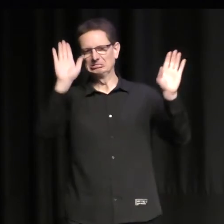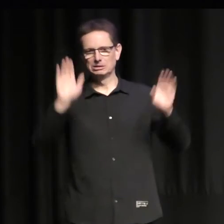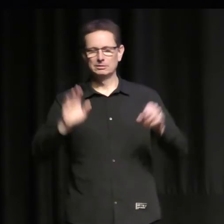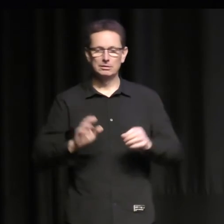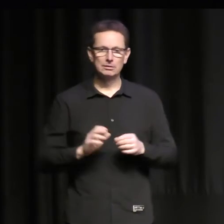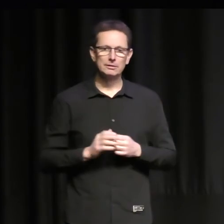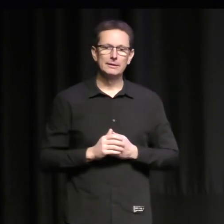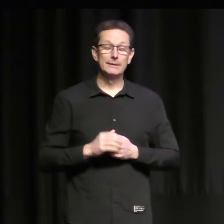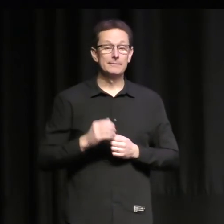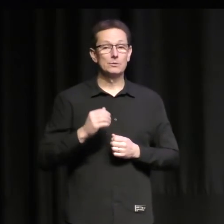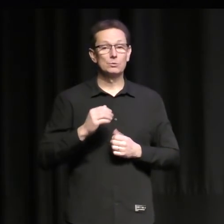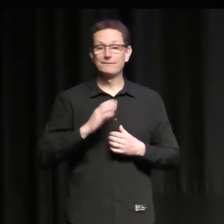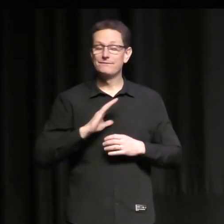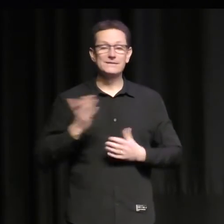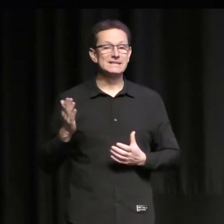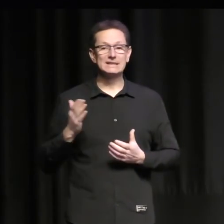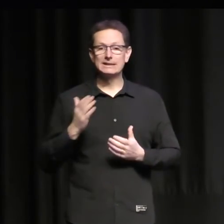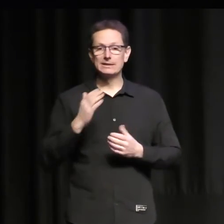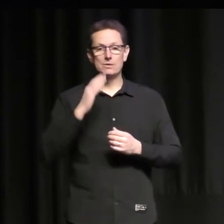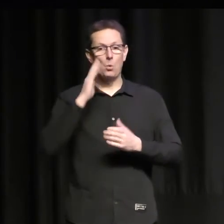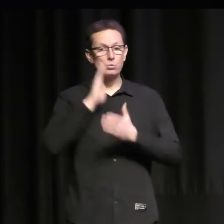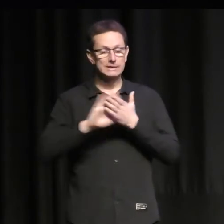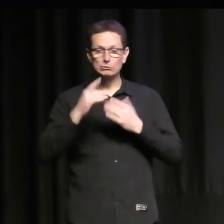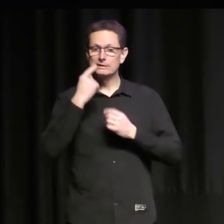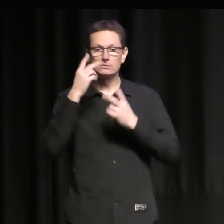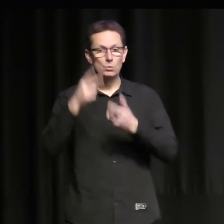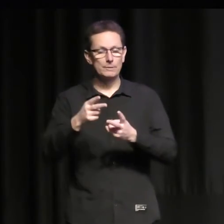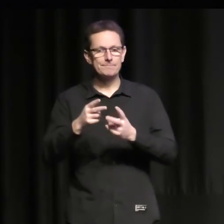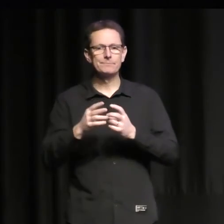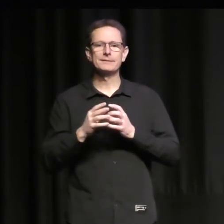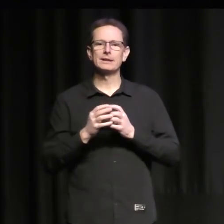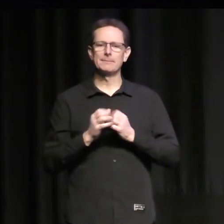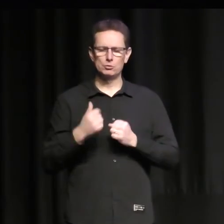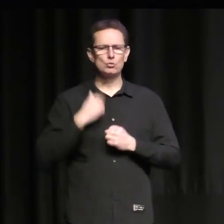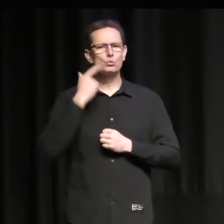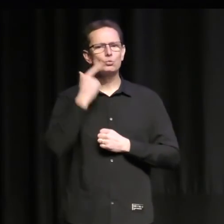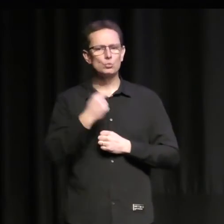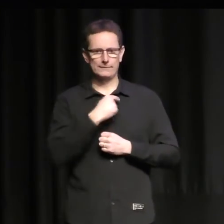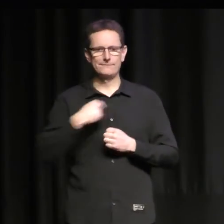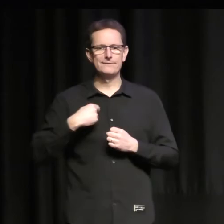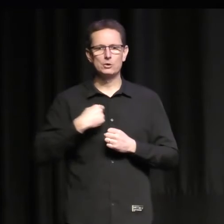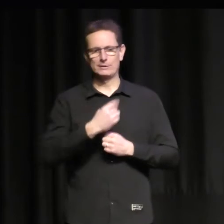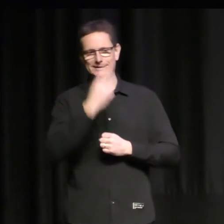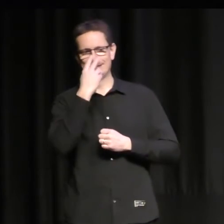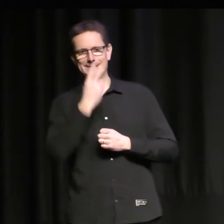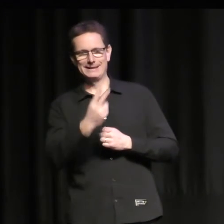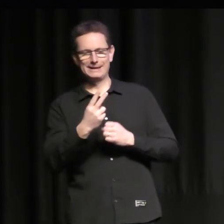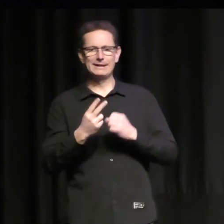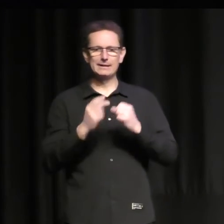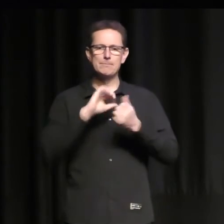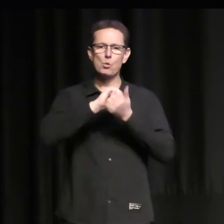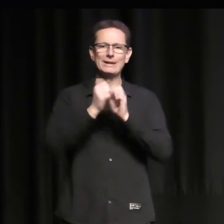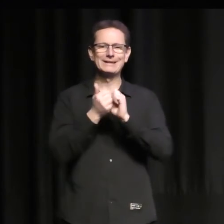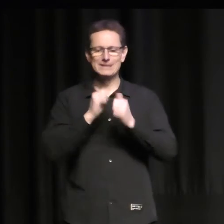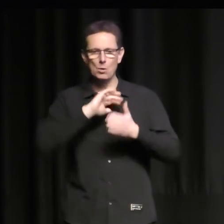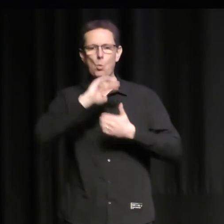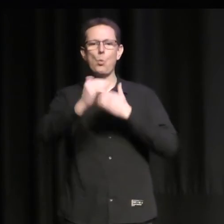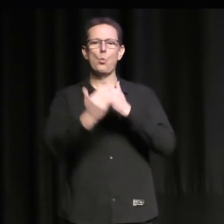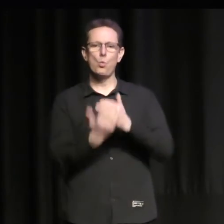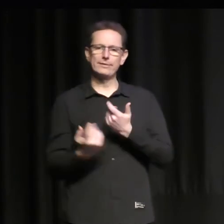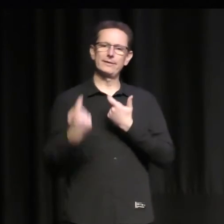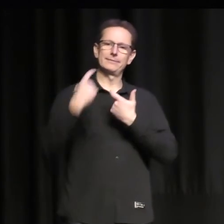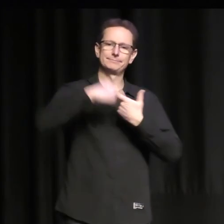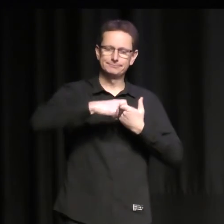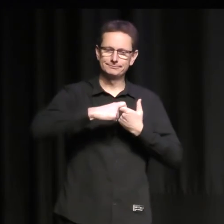and I think there's no excuse for that. But I think that we're seeing a political re-engagement, and it's